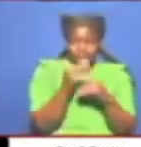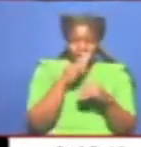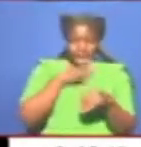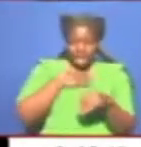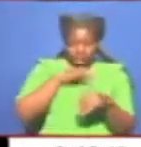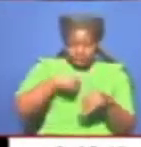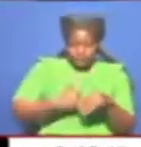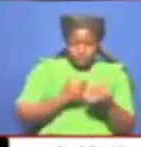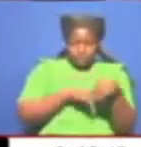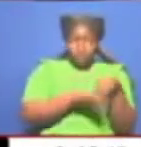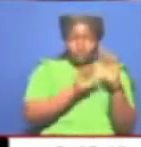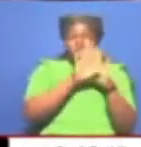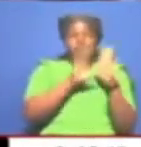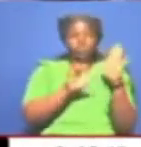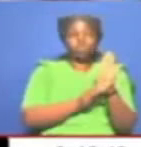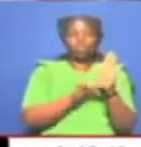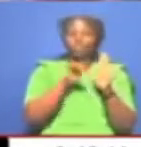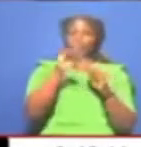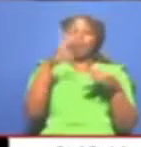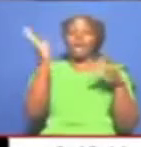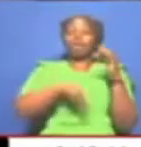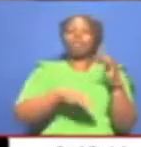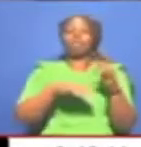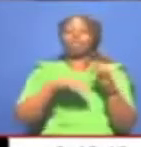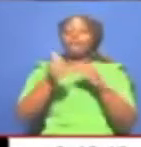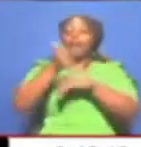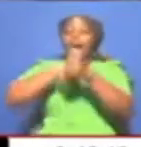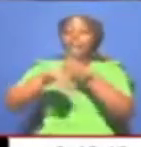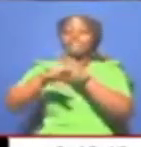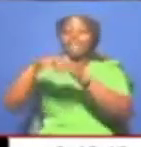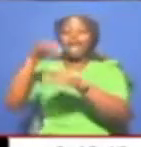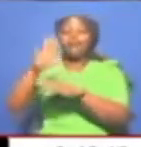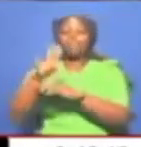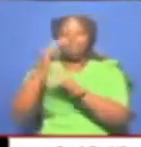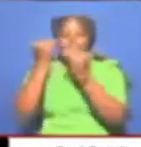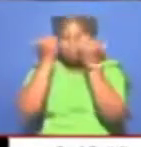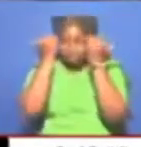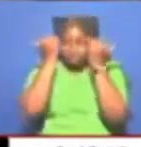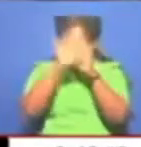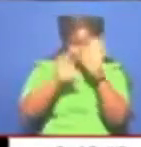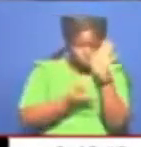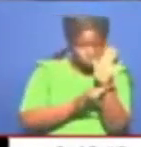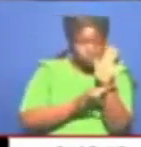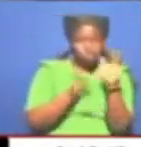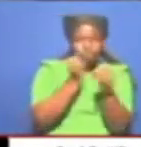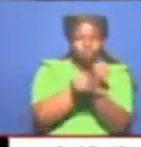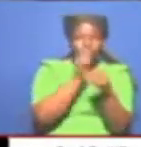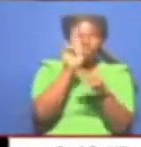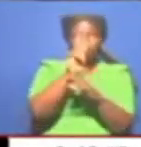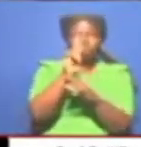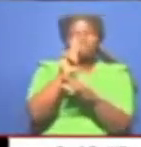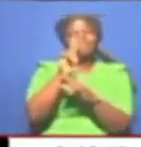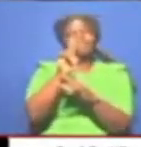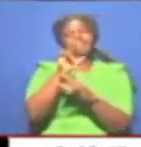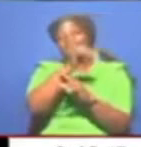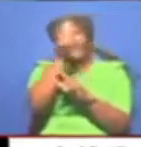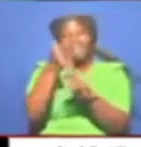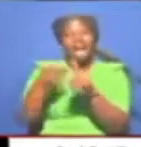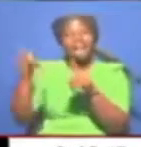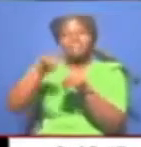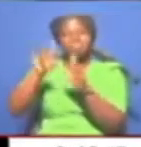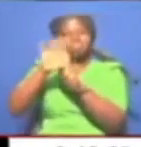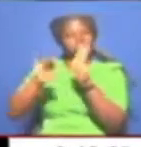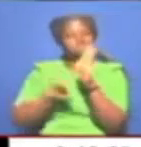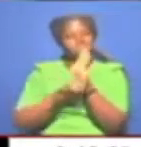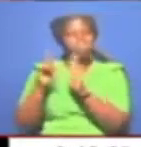this Constitution, you cannot go beyond that. You cannot use extra constitutional measures, even in an effort to defend this